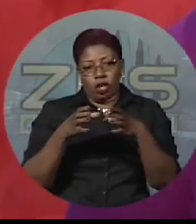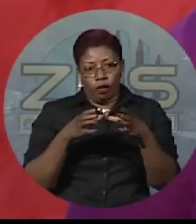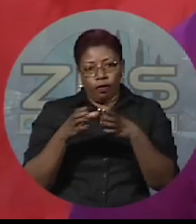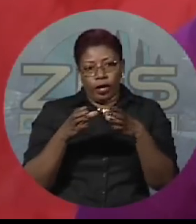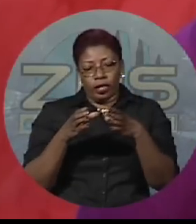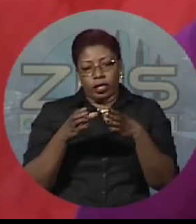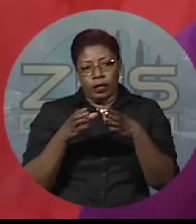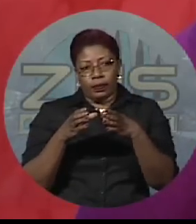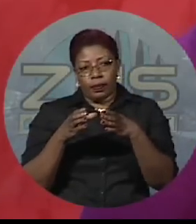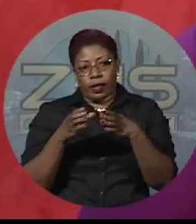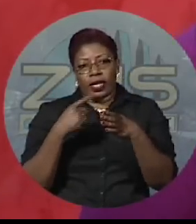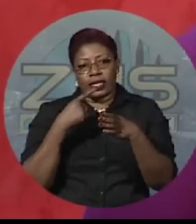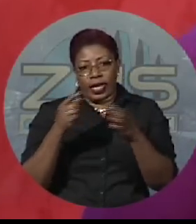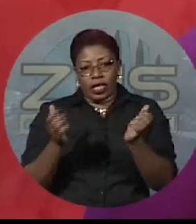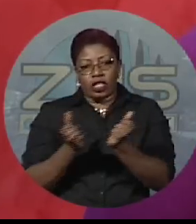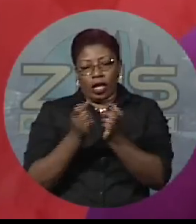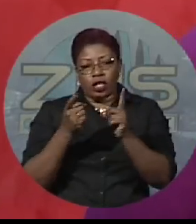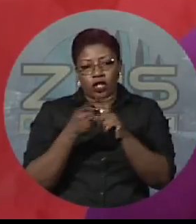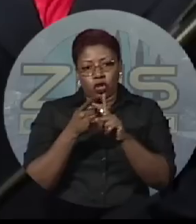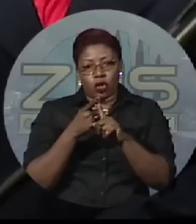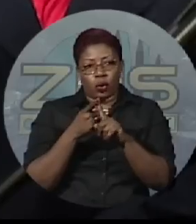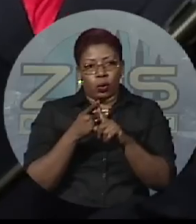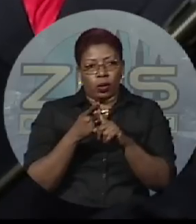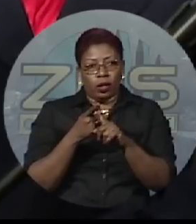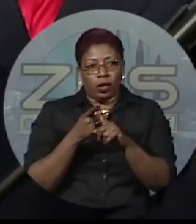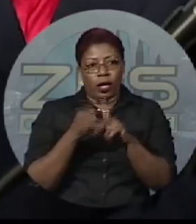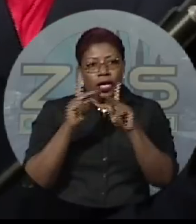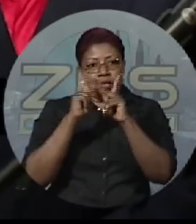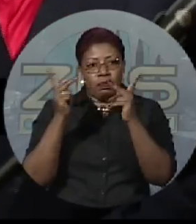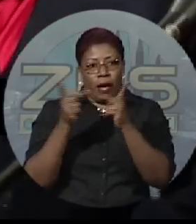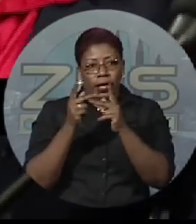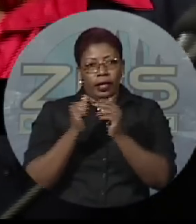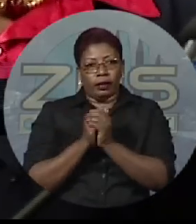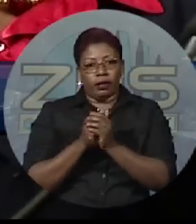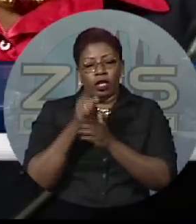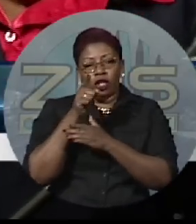Minnis issued this challenge to his party. You must register.